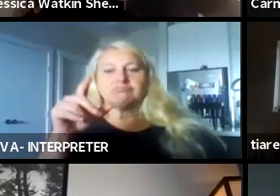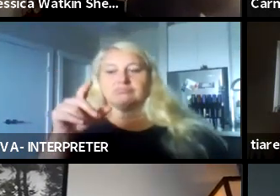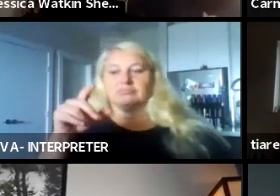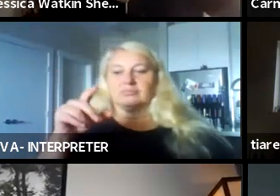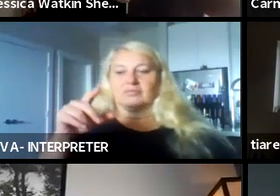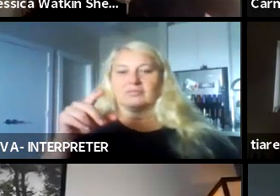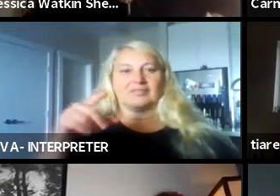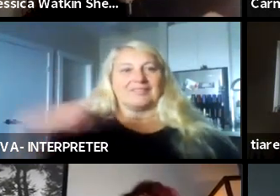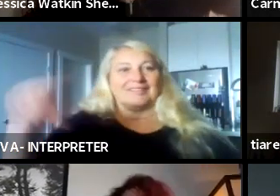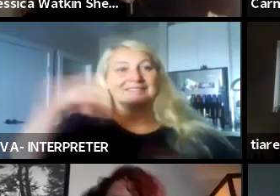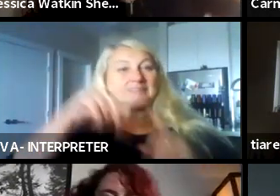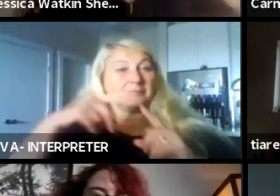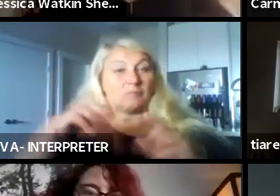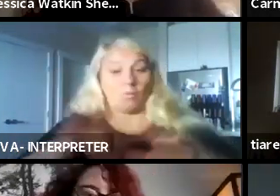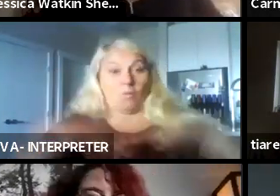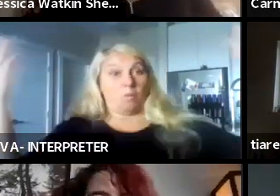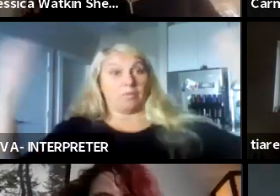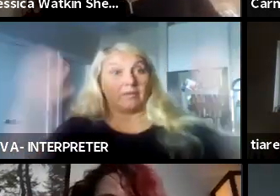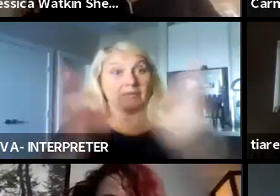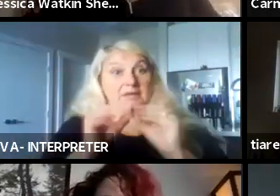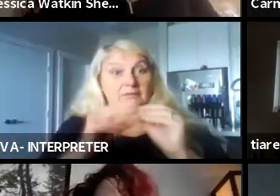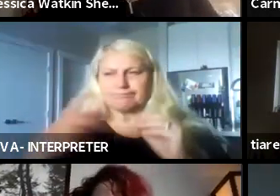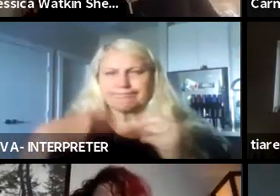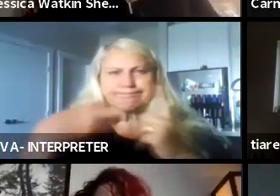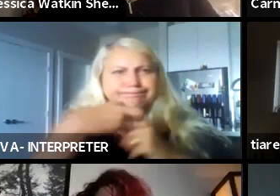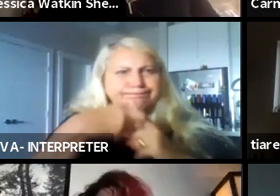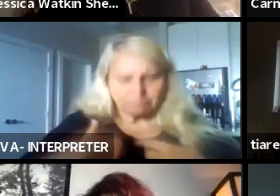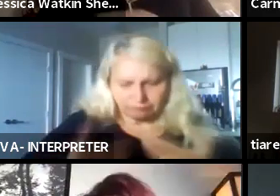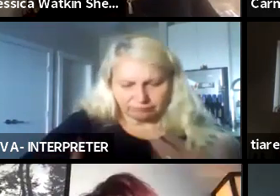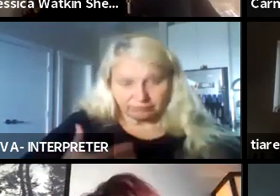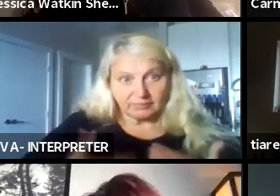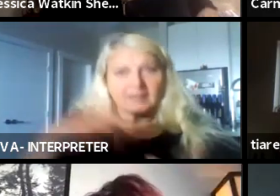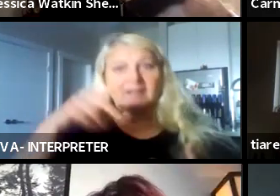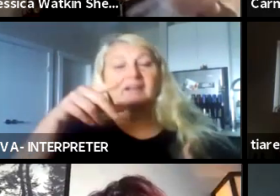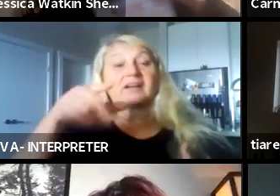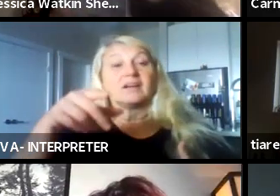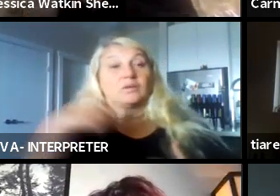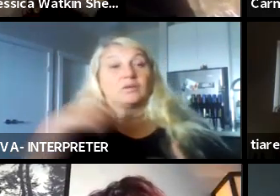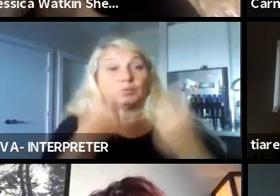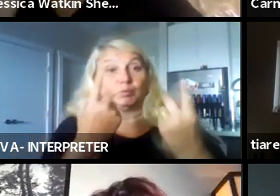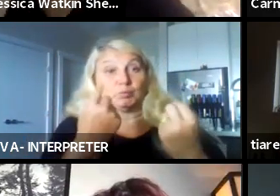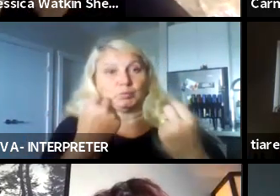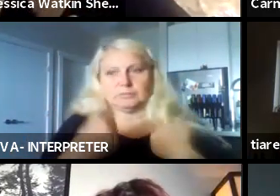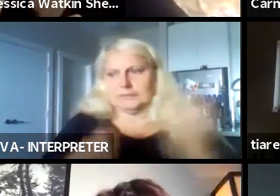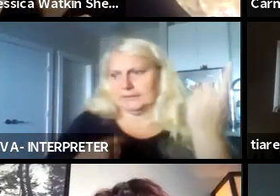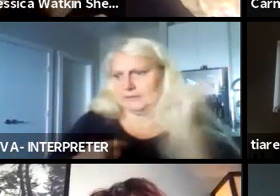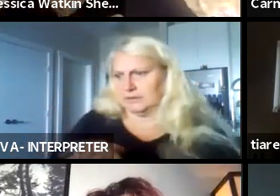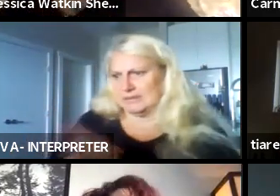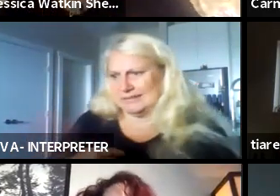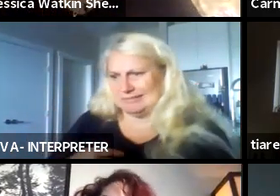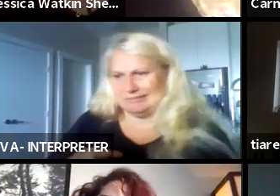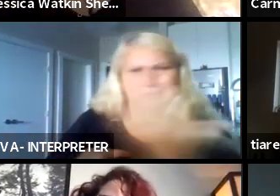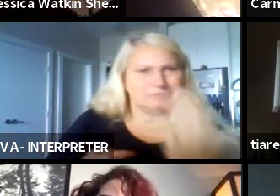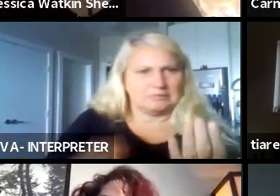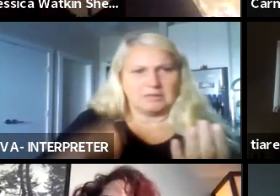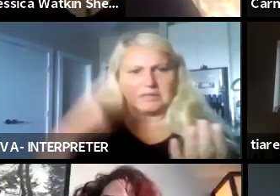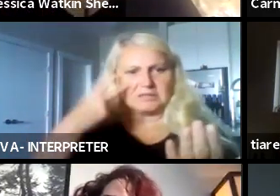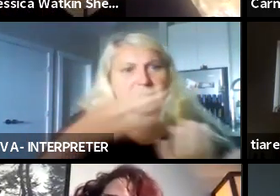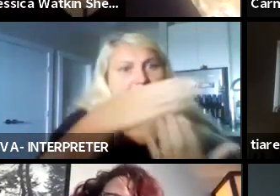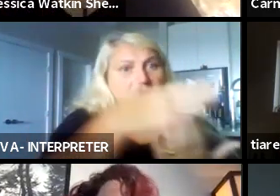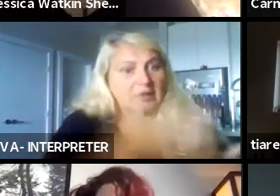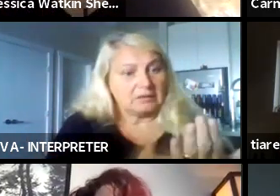check-in, I'm going to read when I find them, and I'm speaking slowly to do it. The questions were